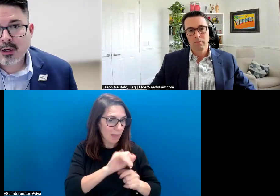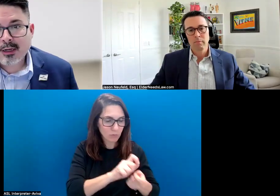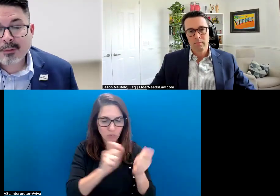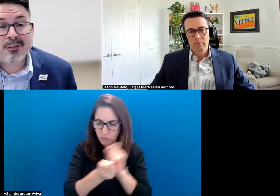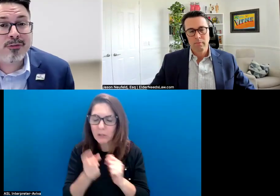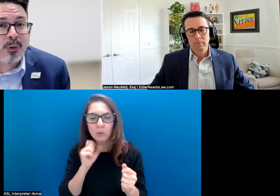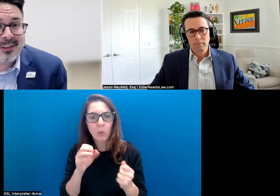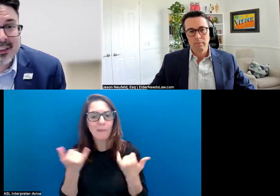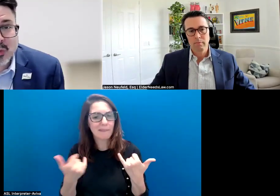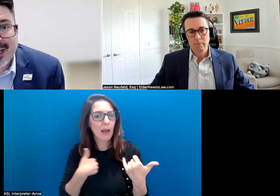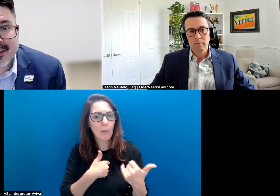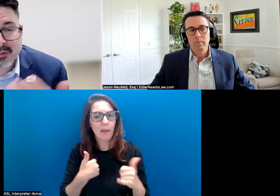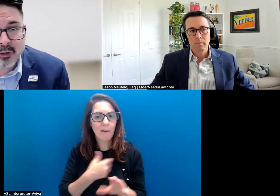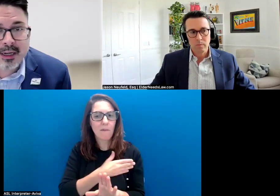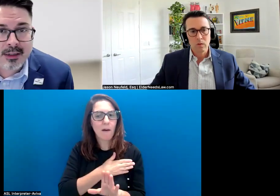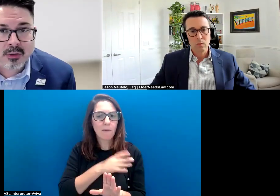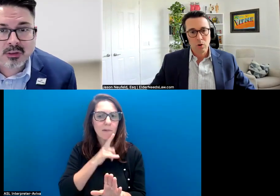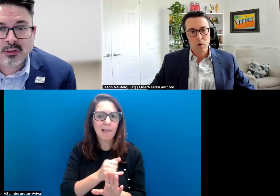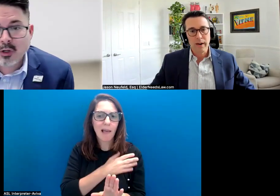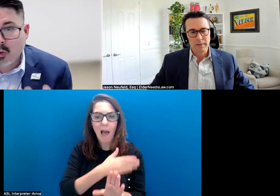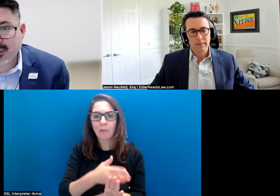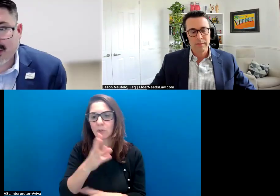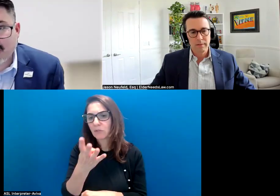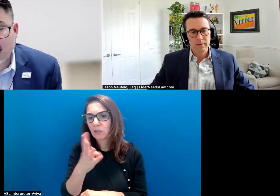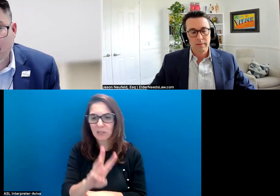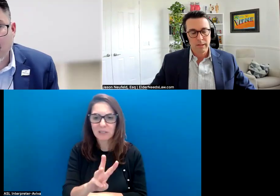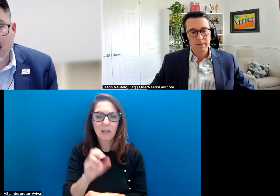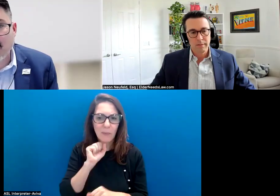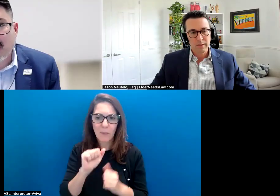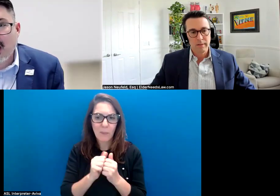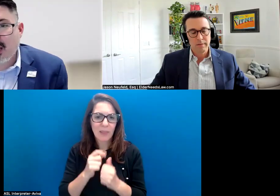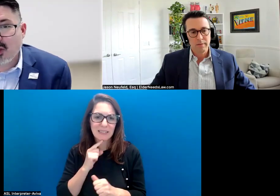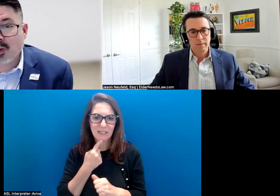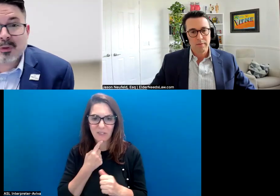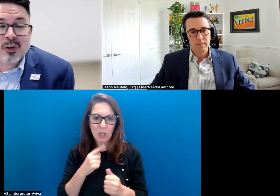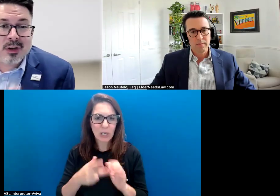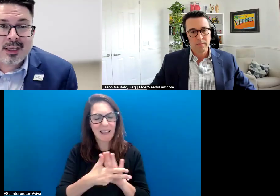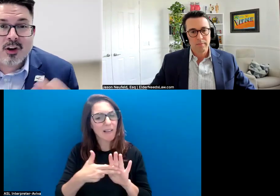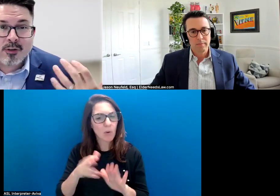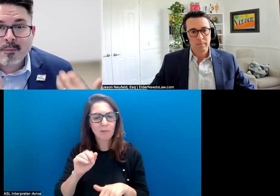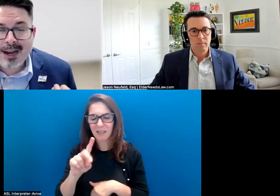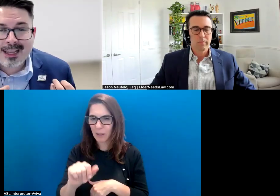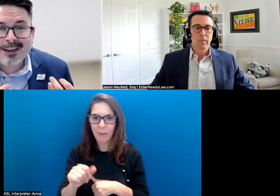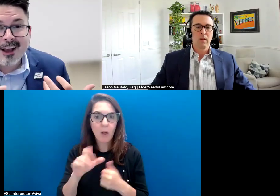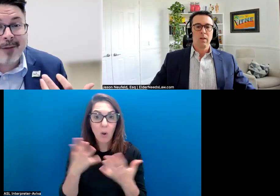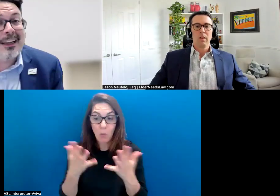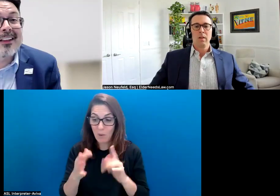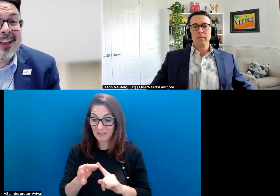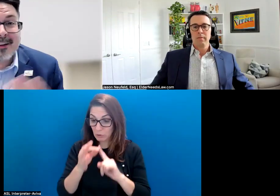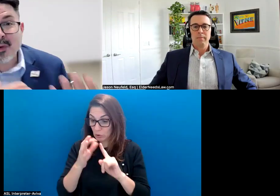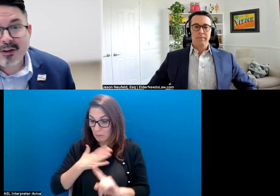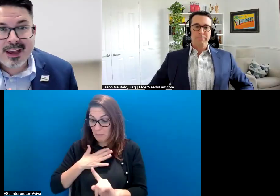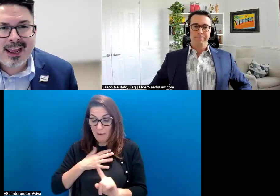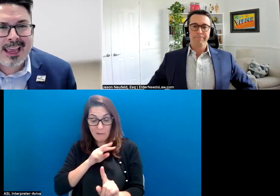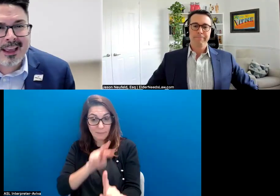have up to 46 where that severe diagnosis Correct. or disability occurred. And what's been unique, I know on my end, I'm getting a